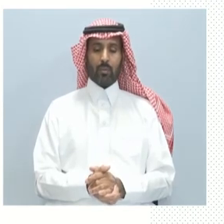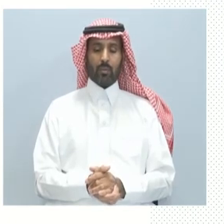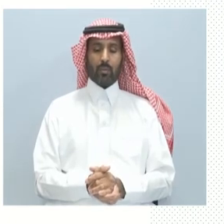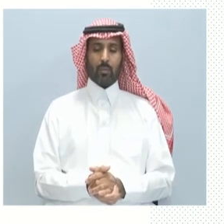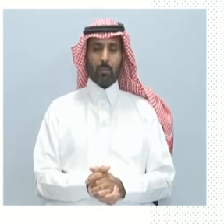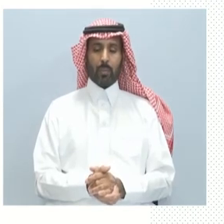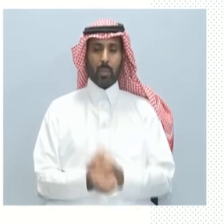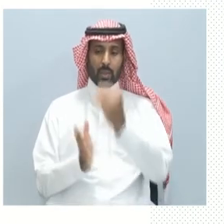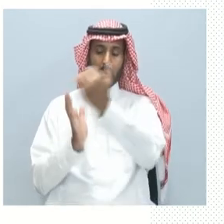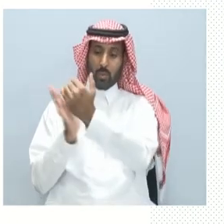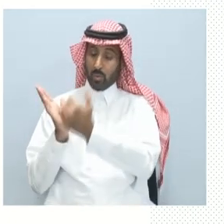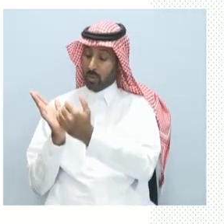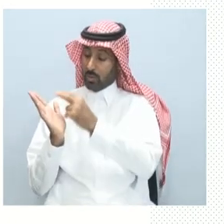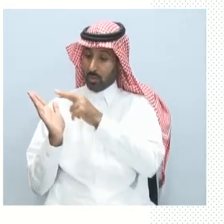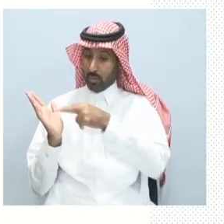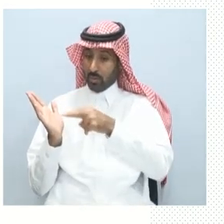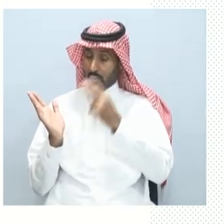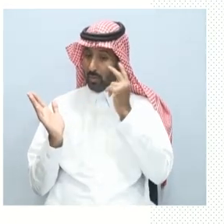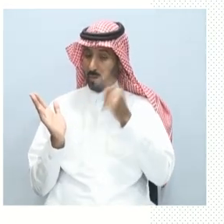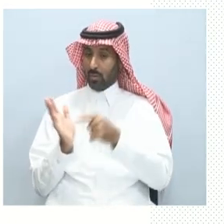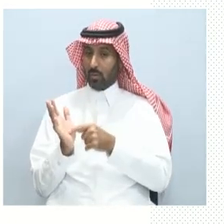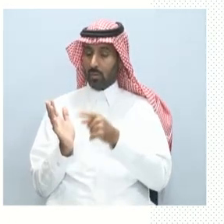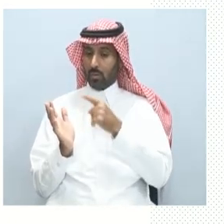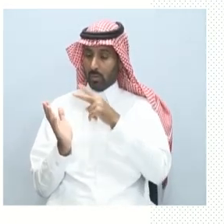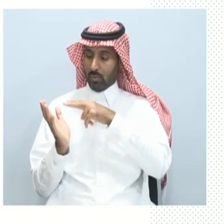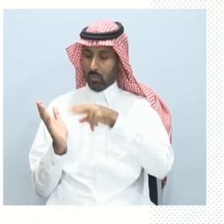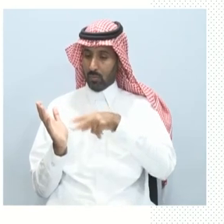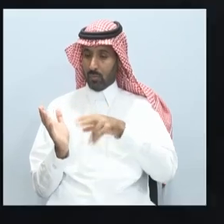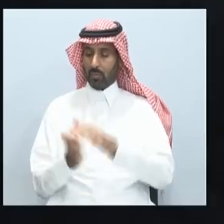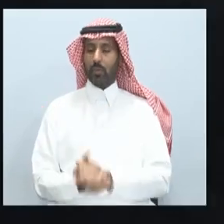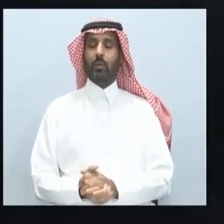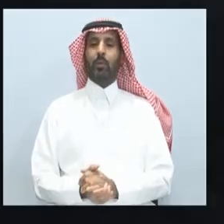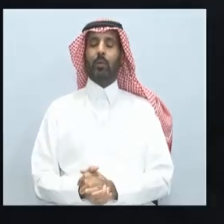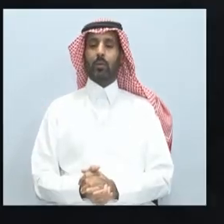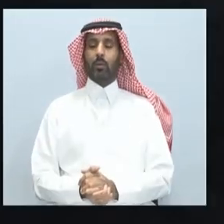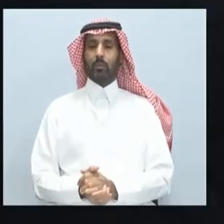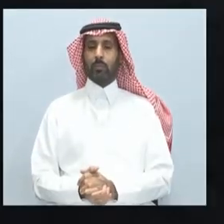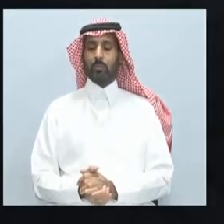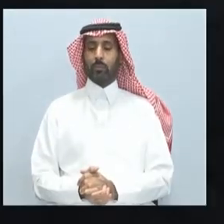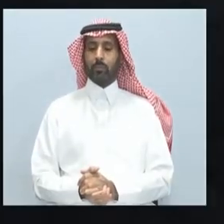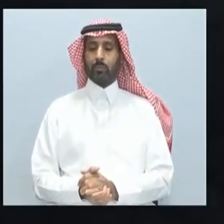We have the first part. You can listen and read all together. So let's start.